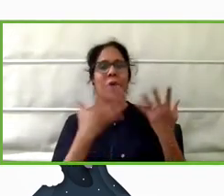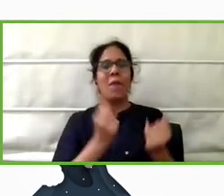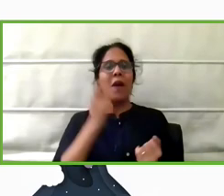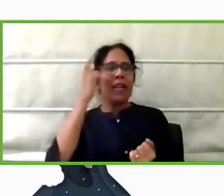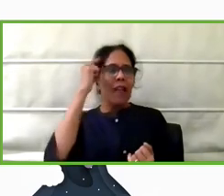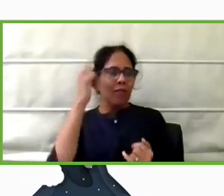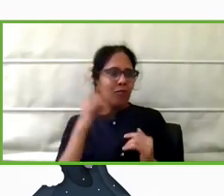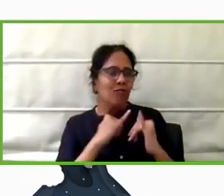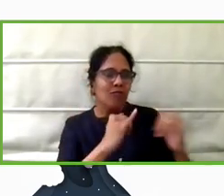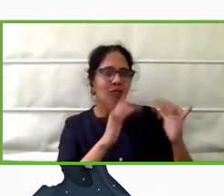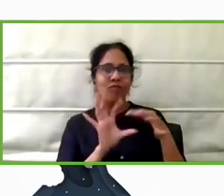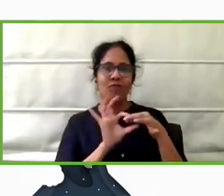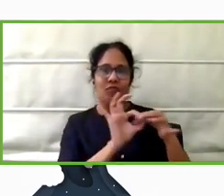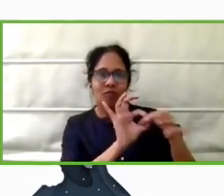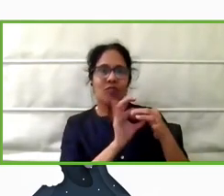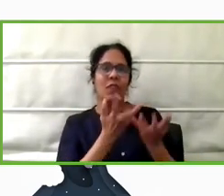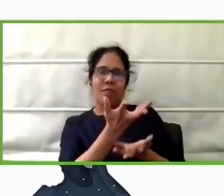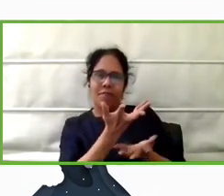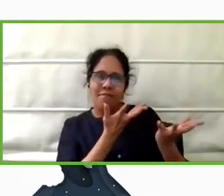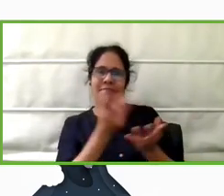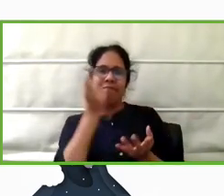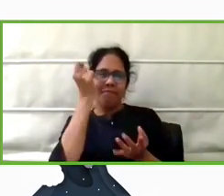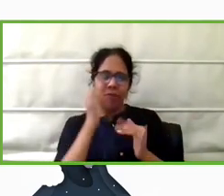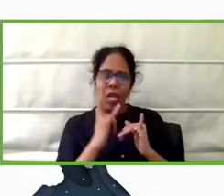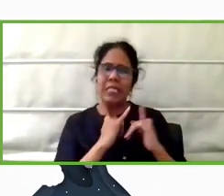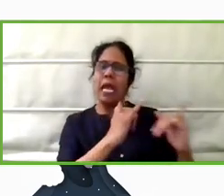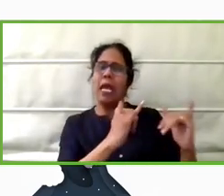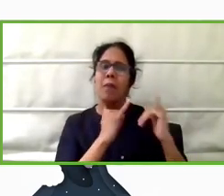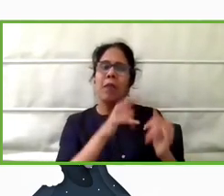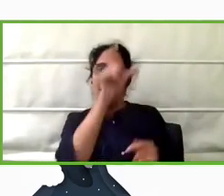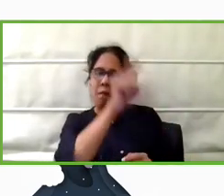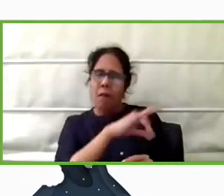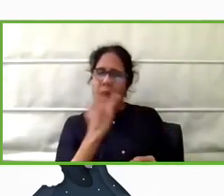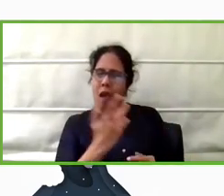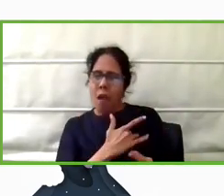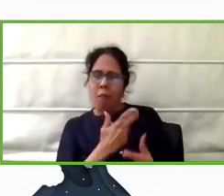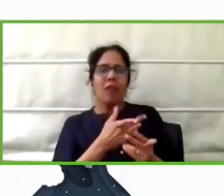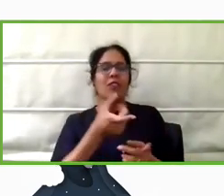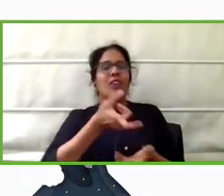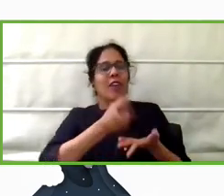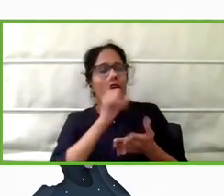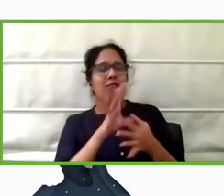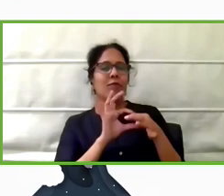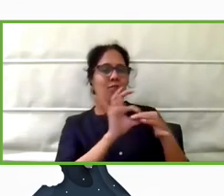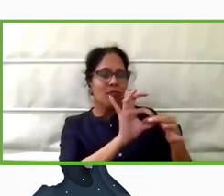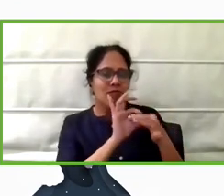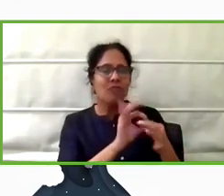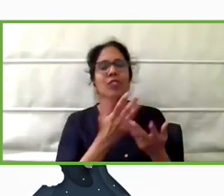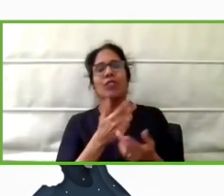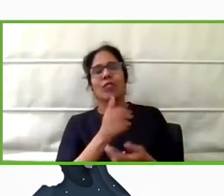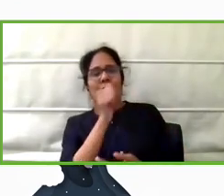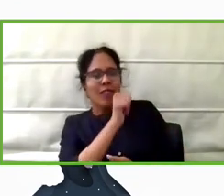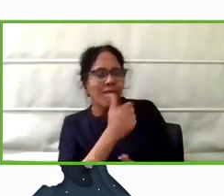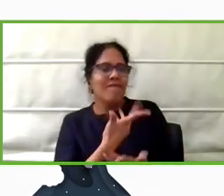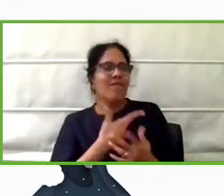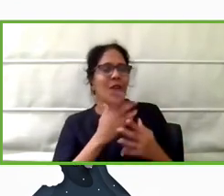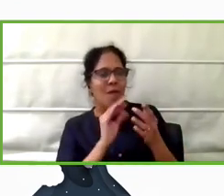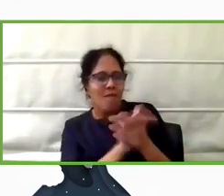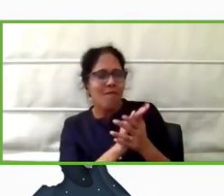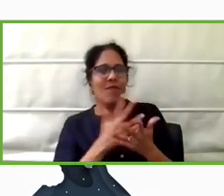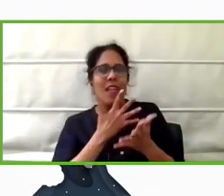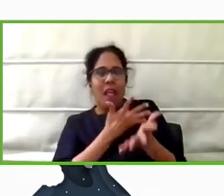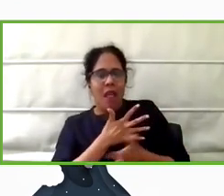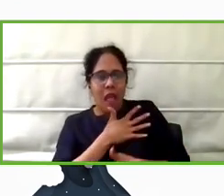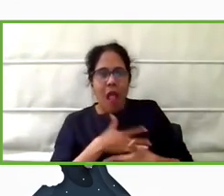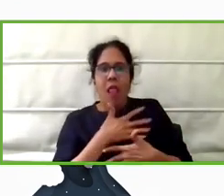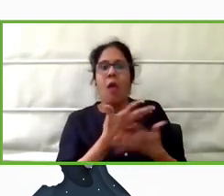I could relate to, someone I could understand, someone perhaps I could feel comfortable having with a coffee or a drink with in the evening. And this person told me that's the